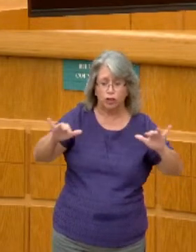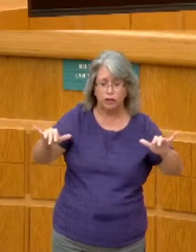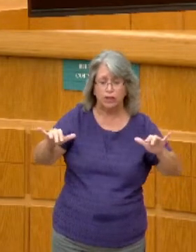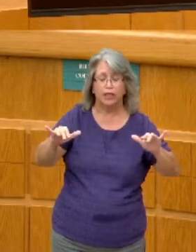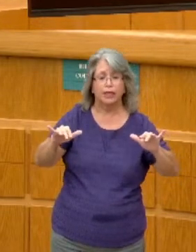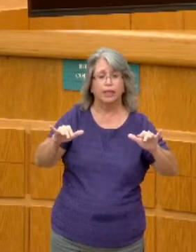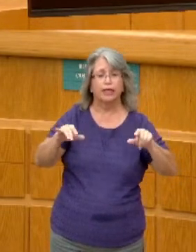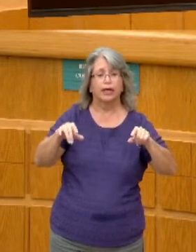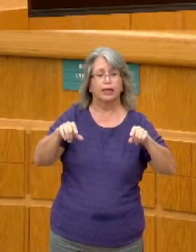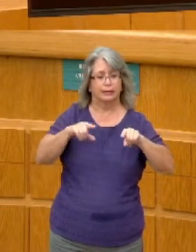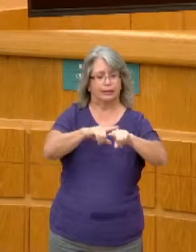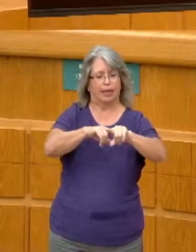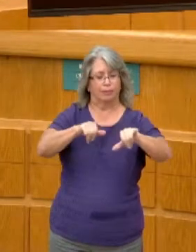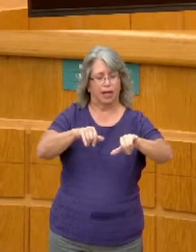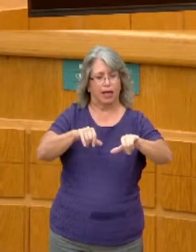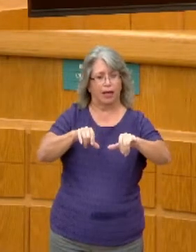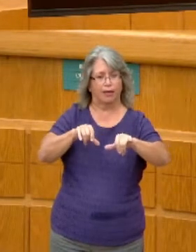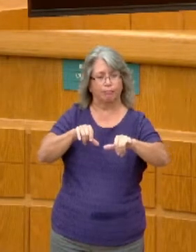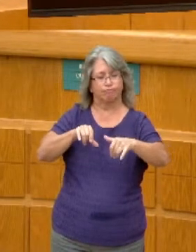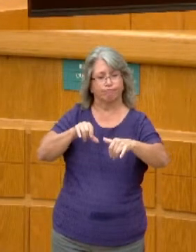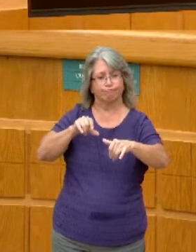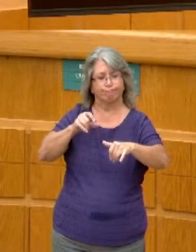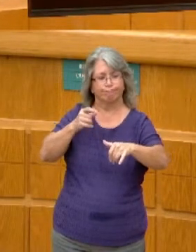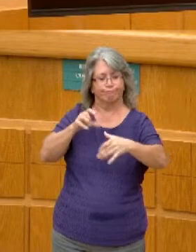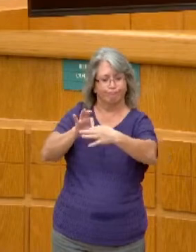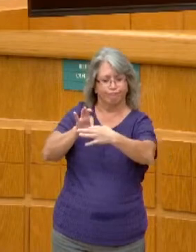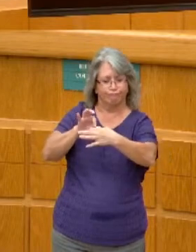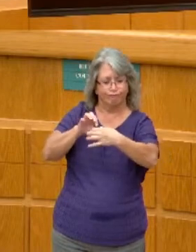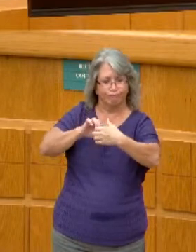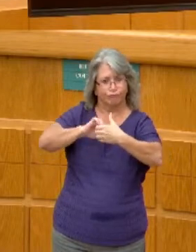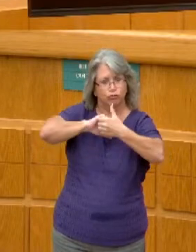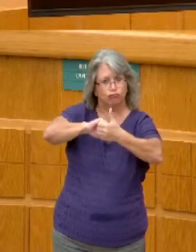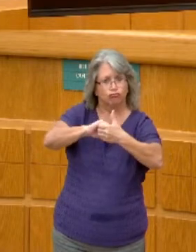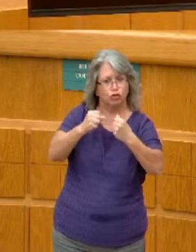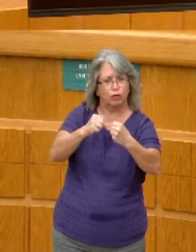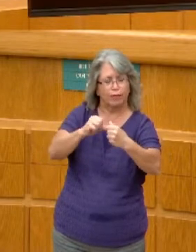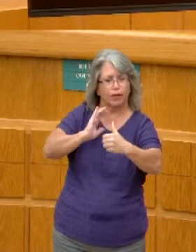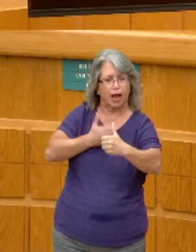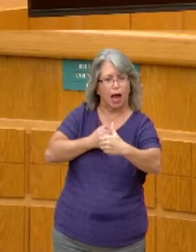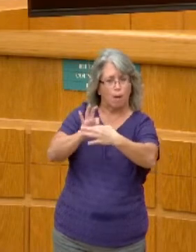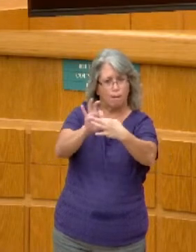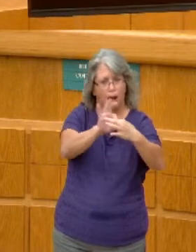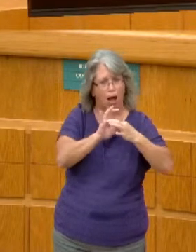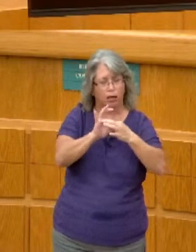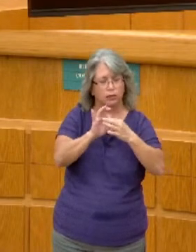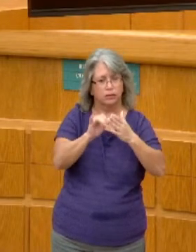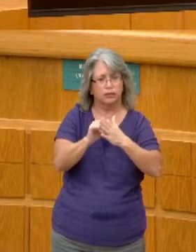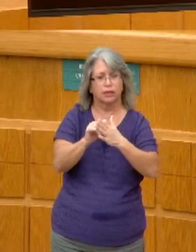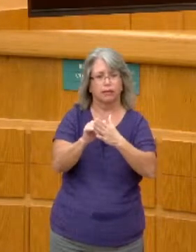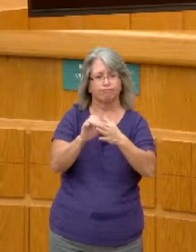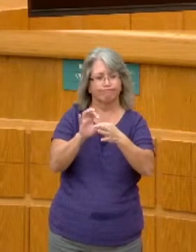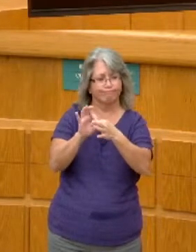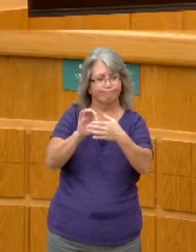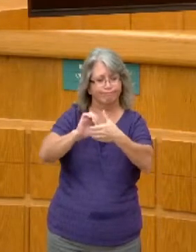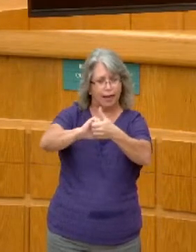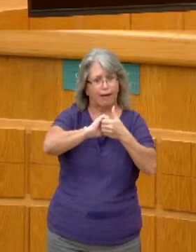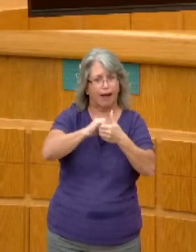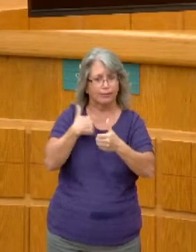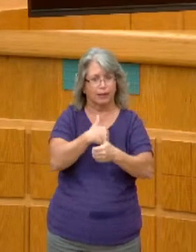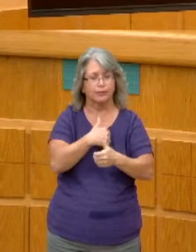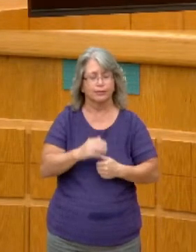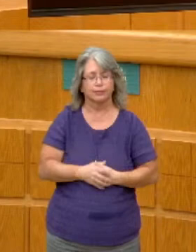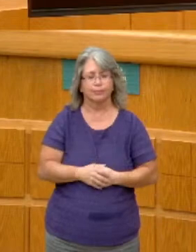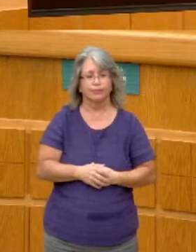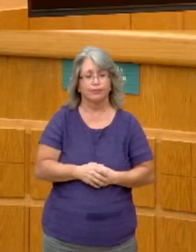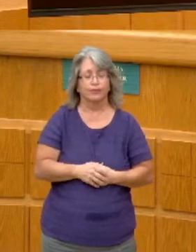unite all of us as Texans and as Americans. So, with that being our preamble, it's very important